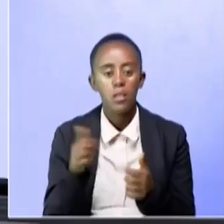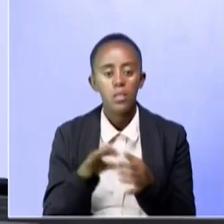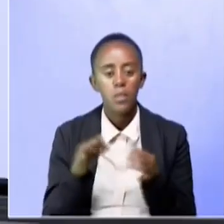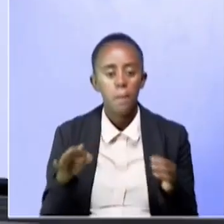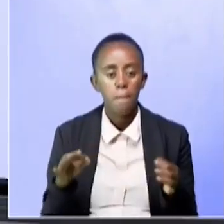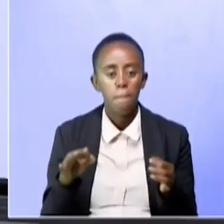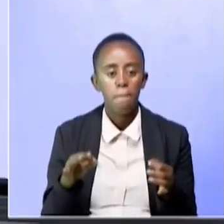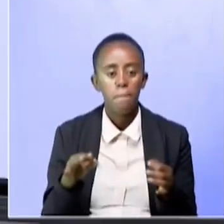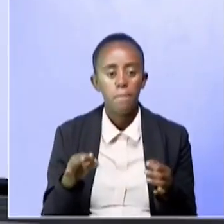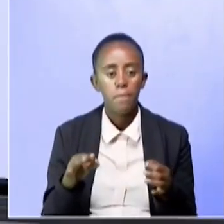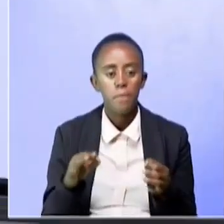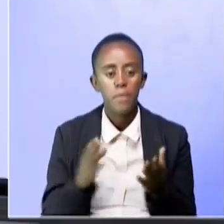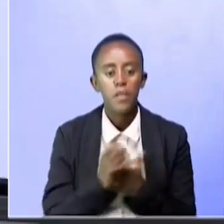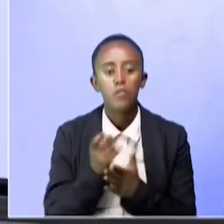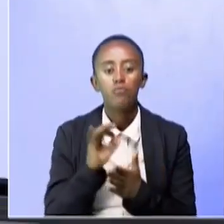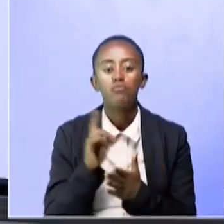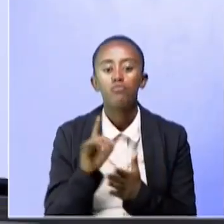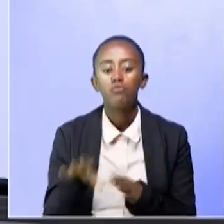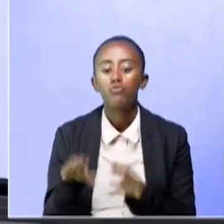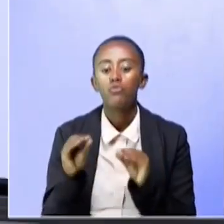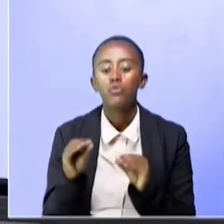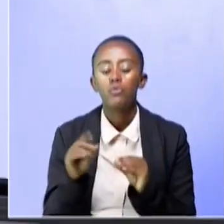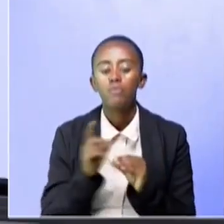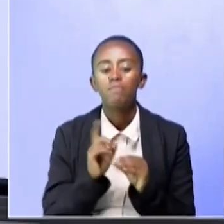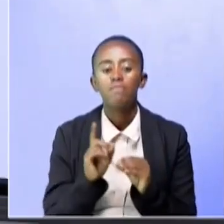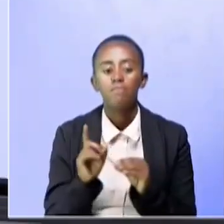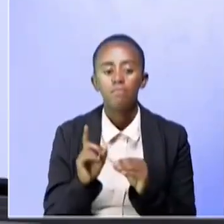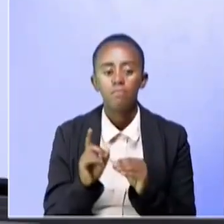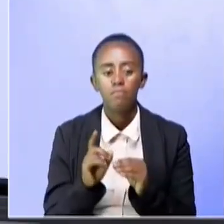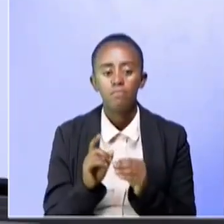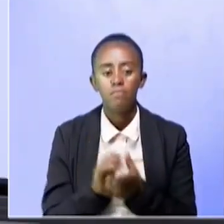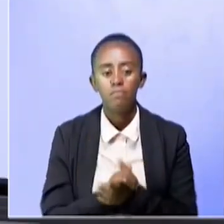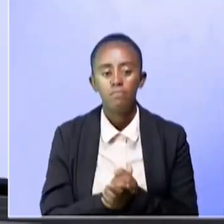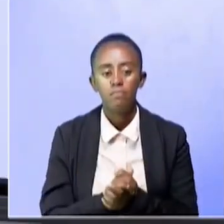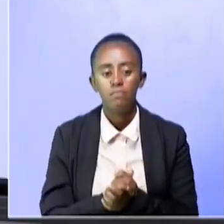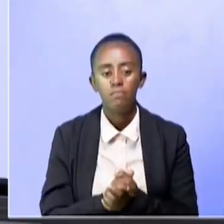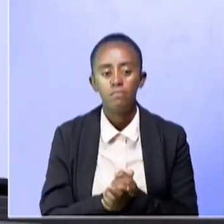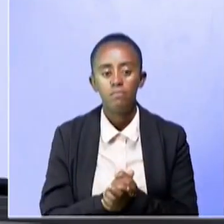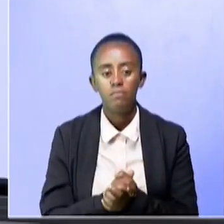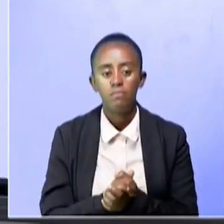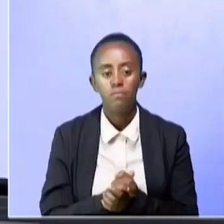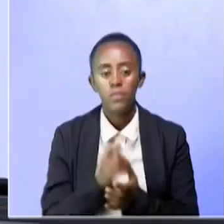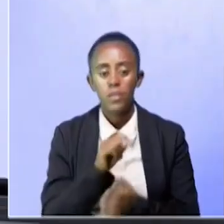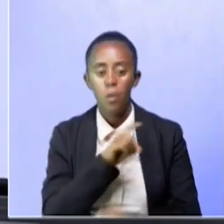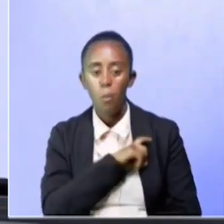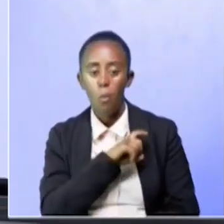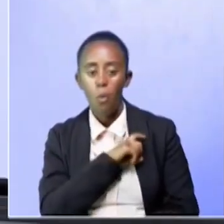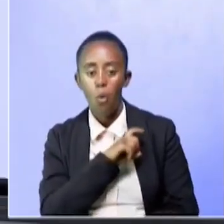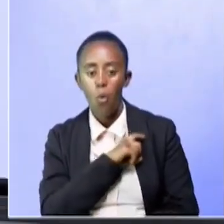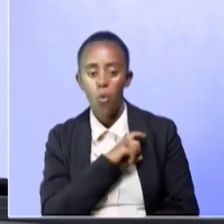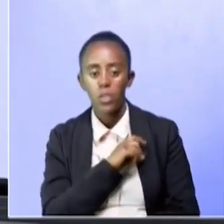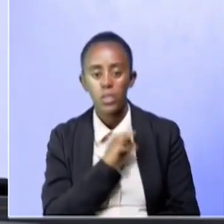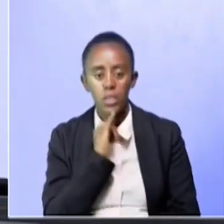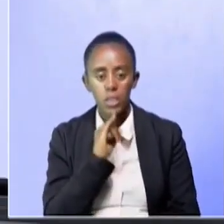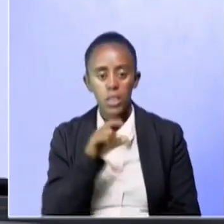maybe some of the students are doing it such a way. Yeah. The police is